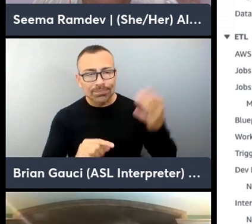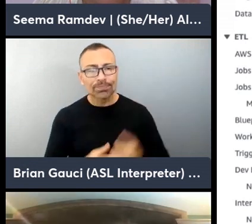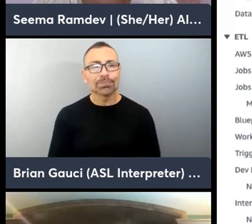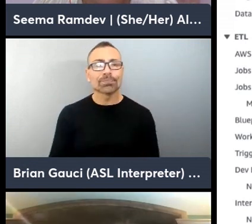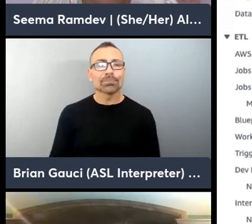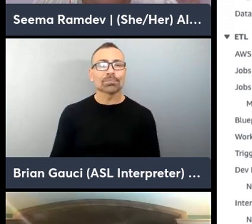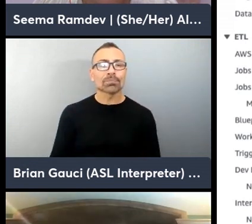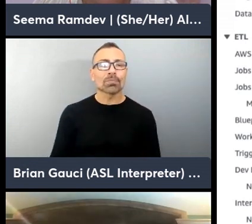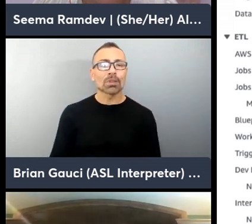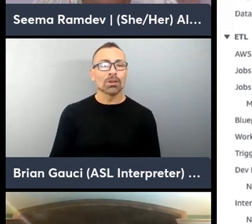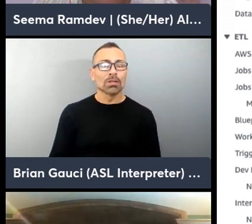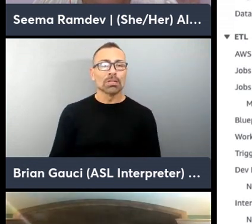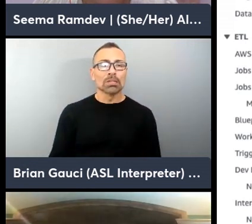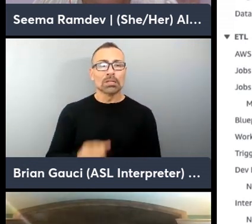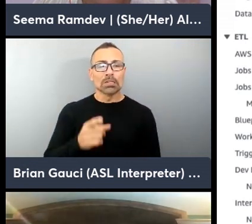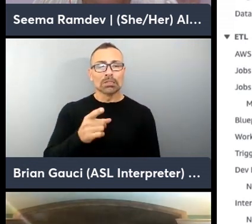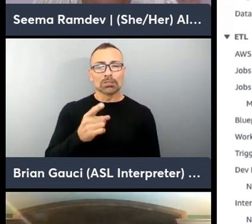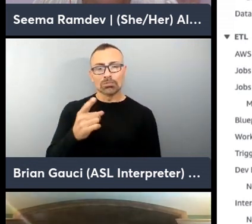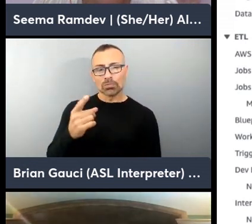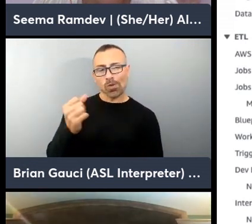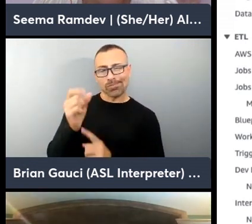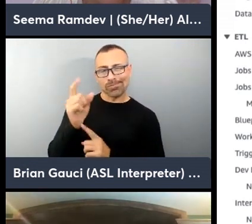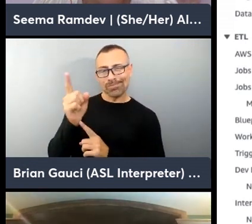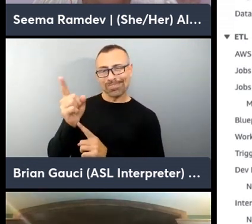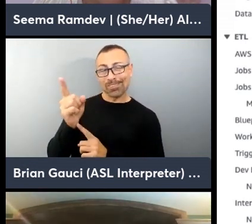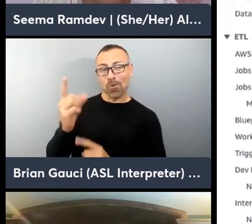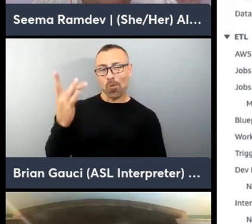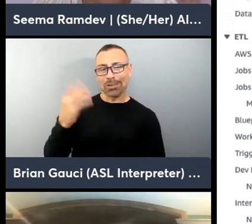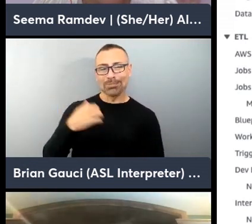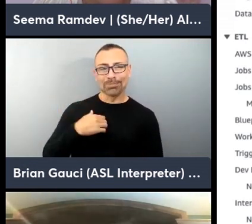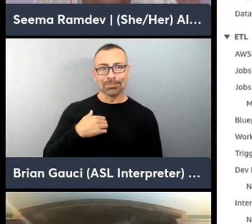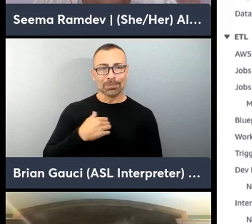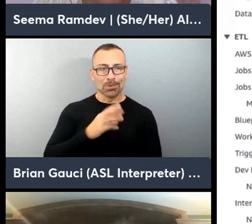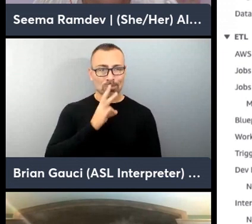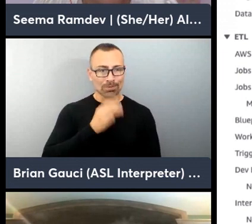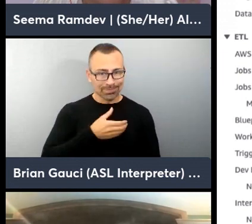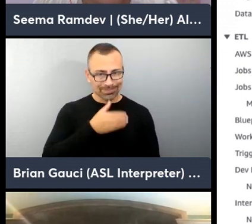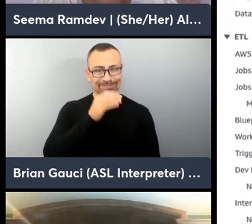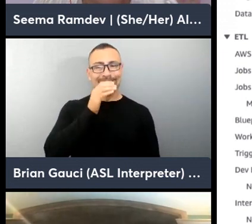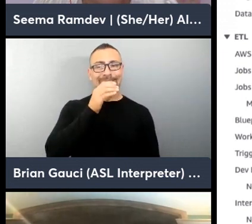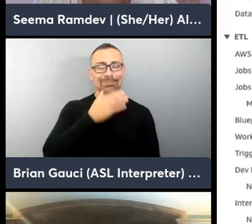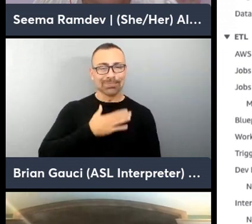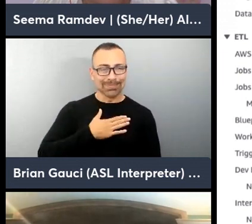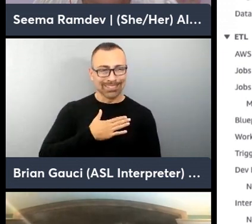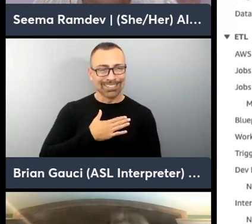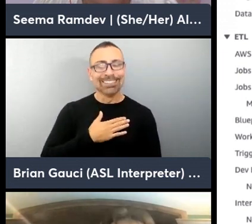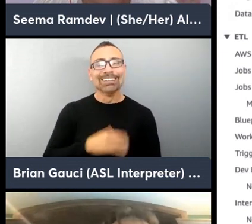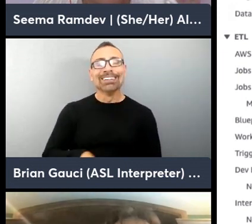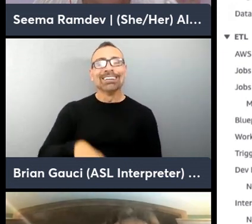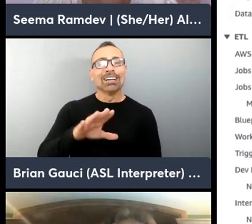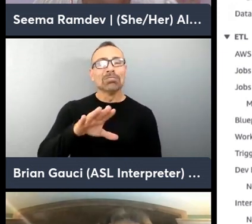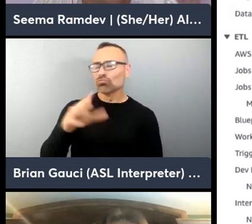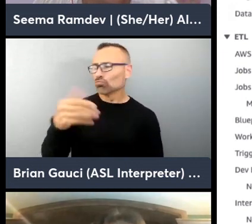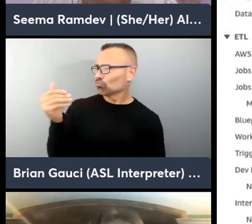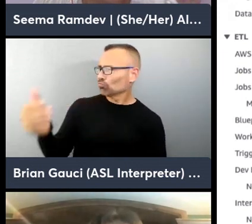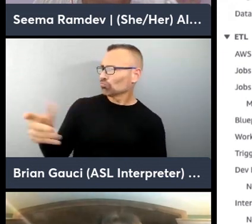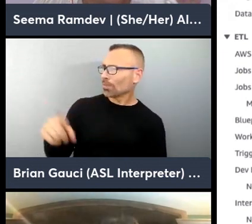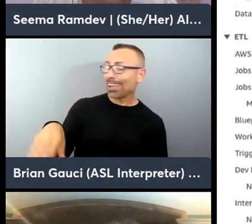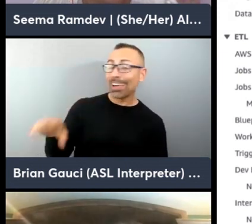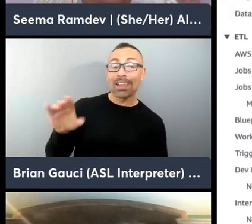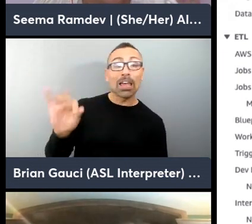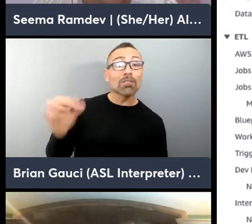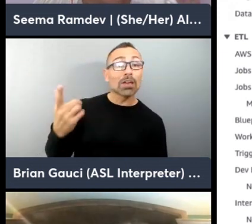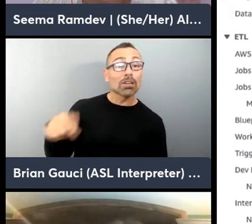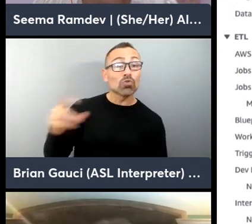So give me 1 second. I'll take a sip of water. Take your time. In the meantime, if you have any Doing a lot of questions, or talking if anyone